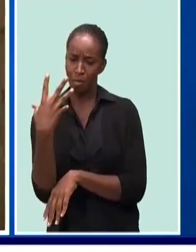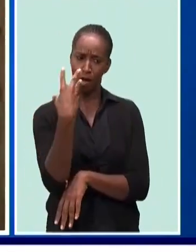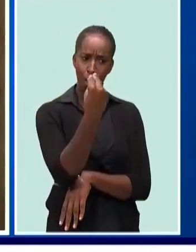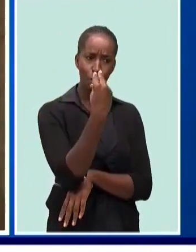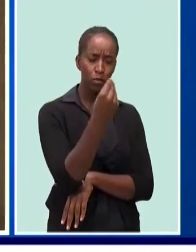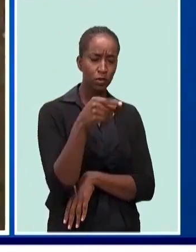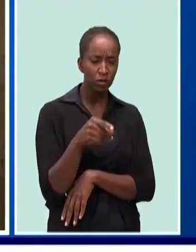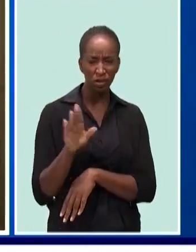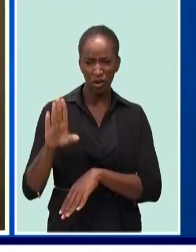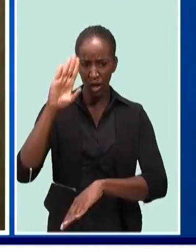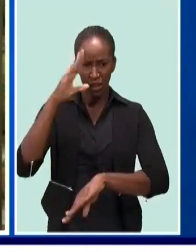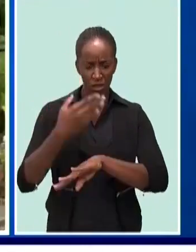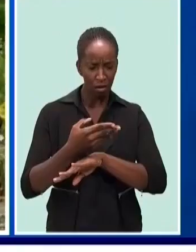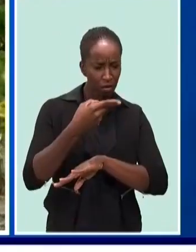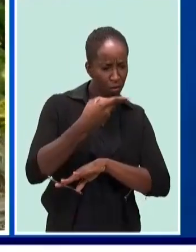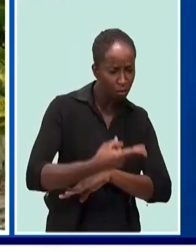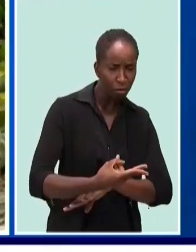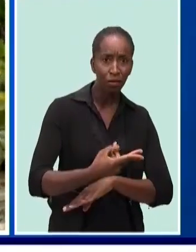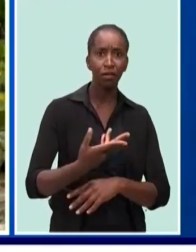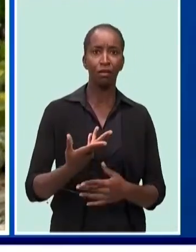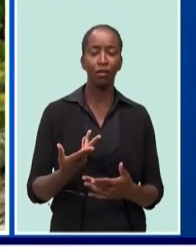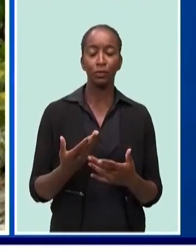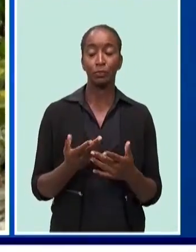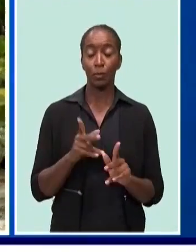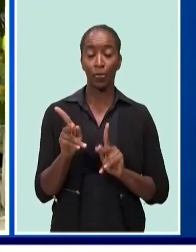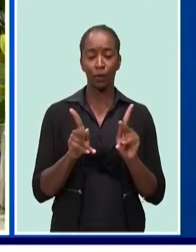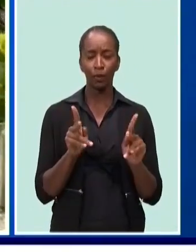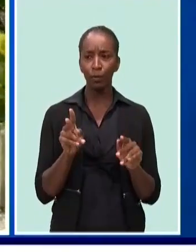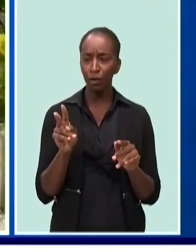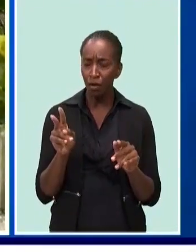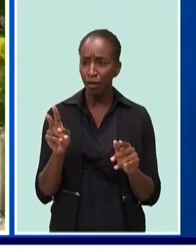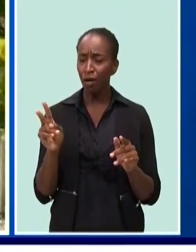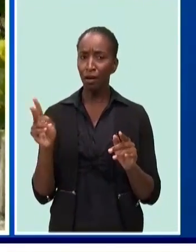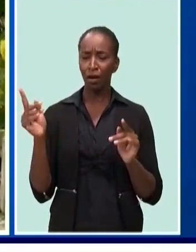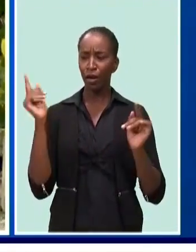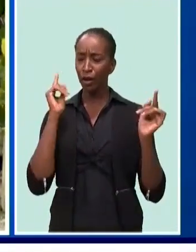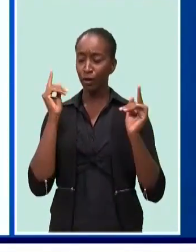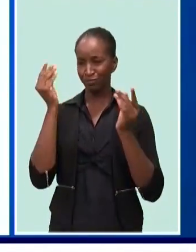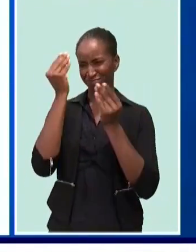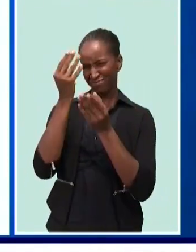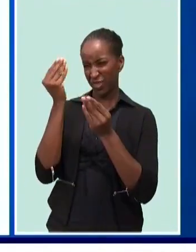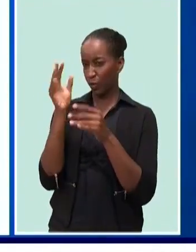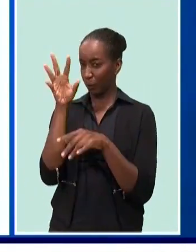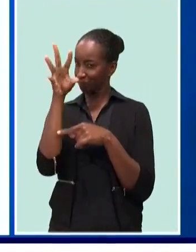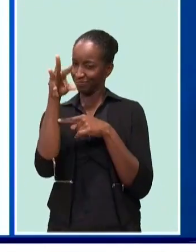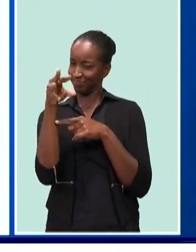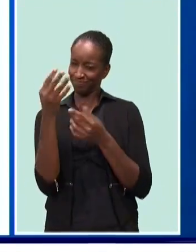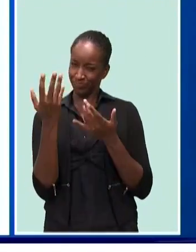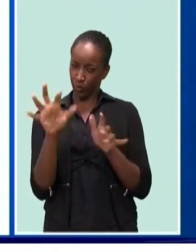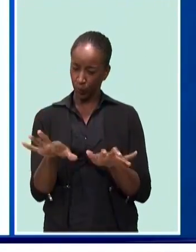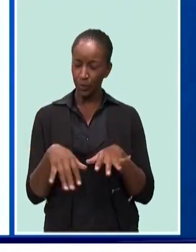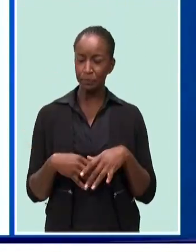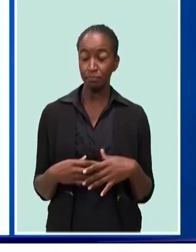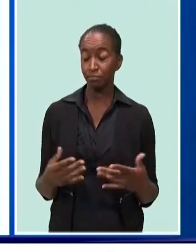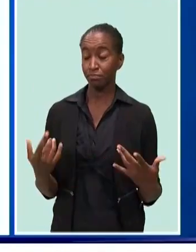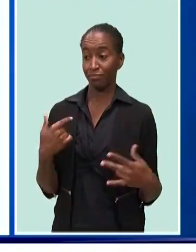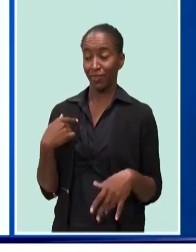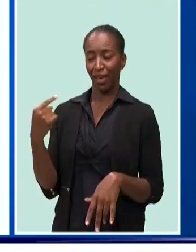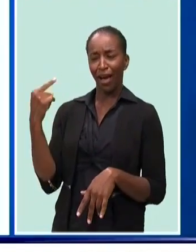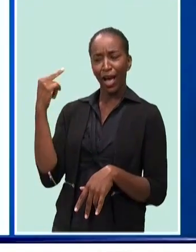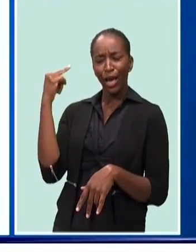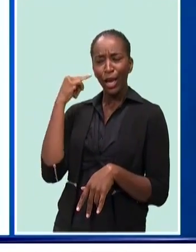Shocked neighbors recounted their experiences off camera. I heard the shots. I heard first